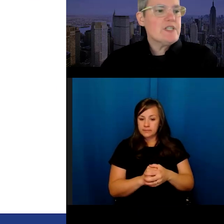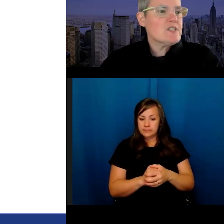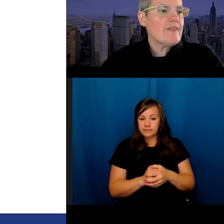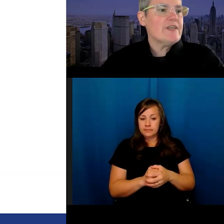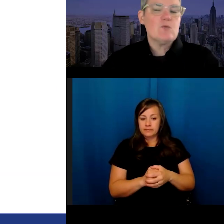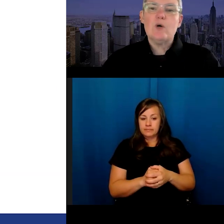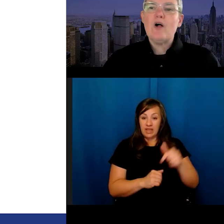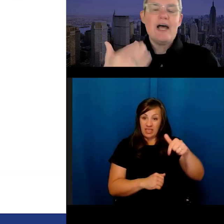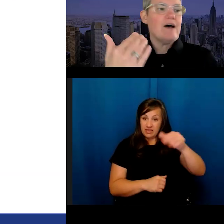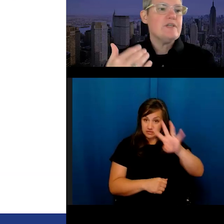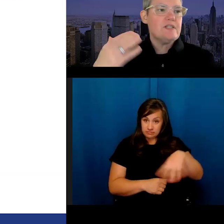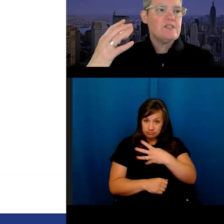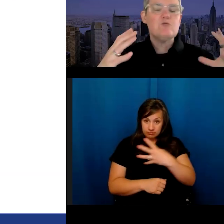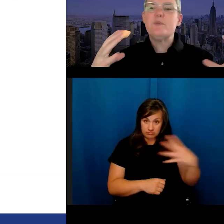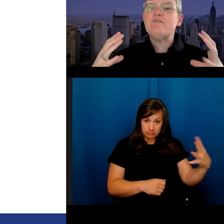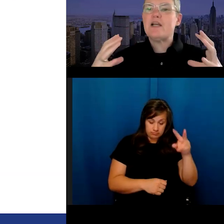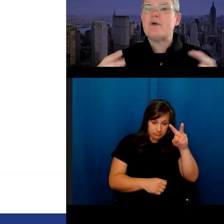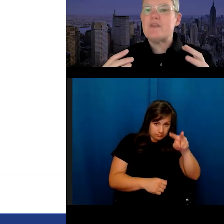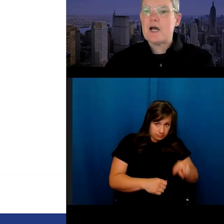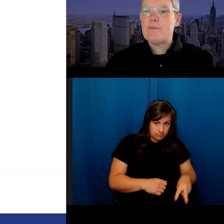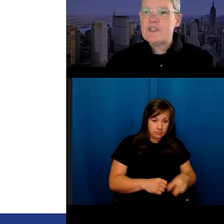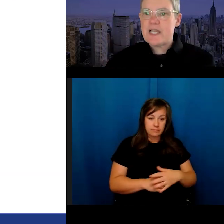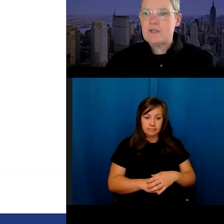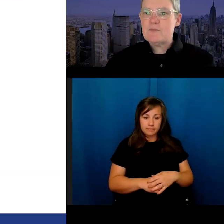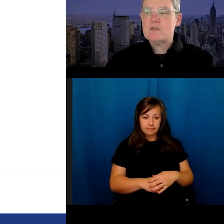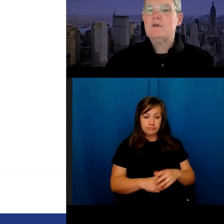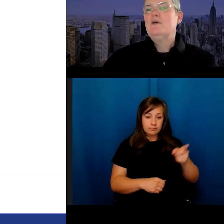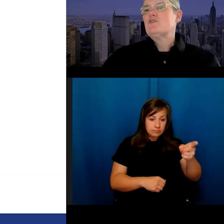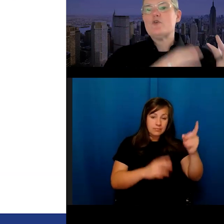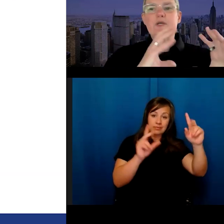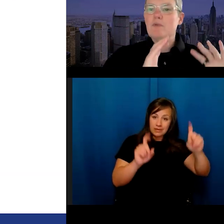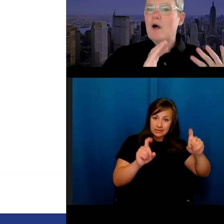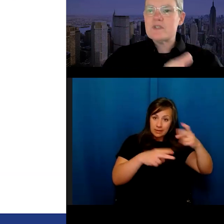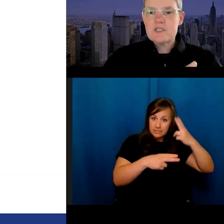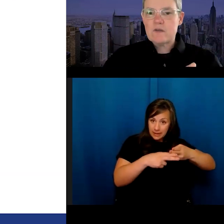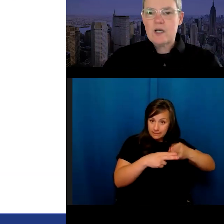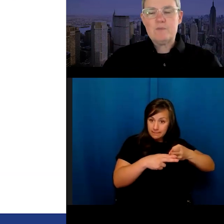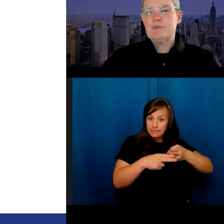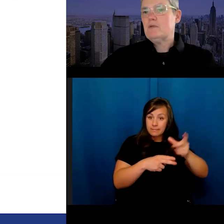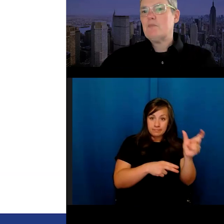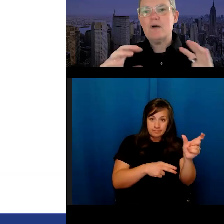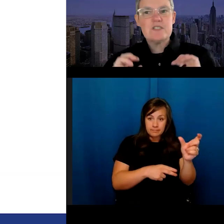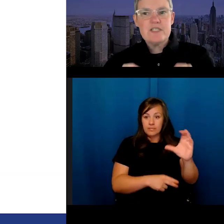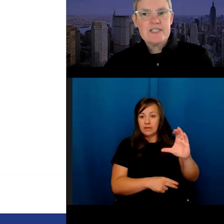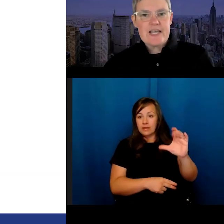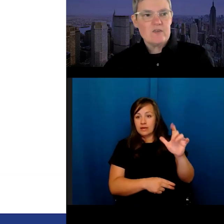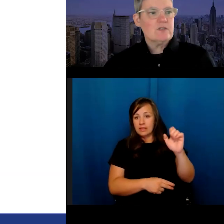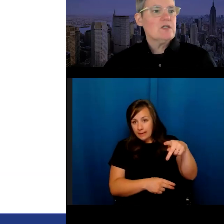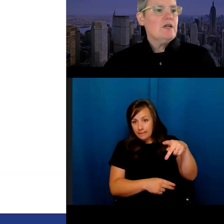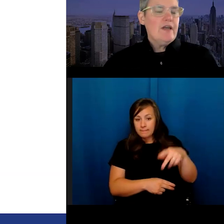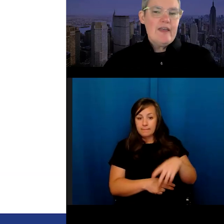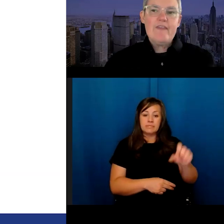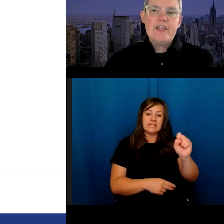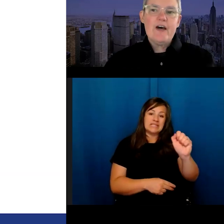little grids like this. And what we'll have is these will be divided by the type of exams. So there'll be a block that says CLEP, a box that says